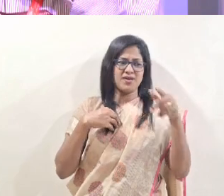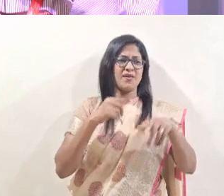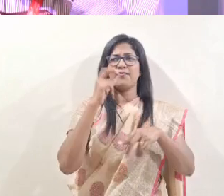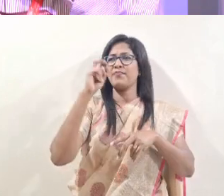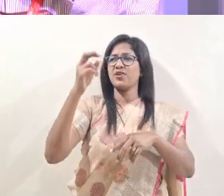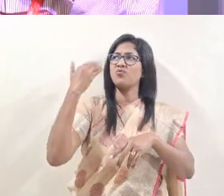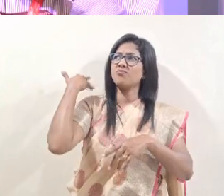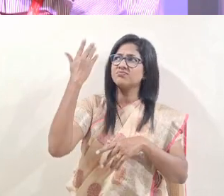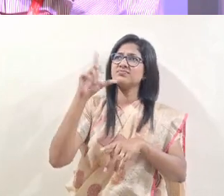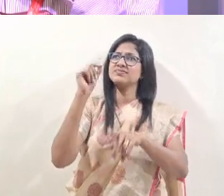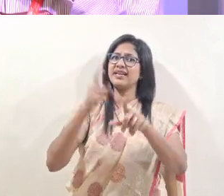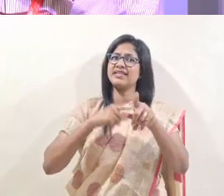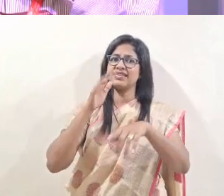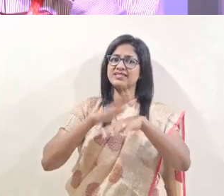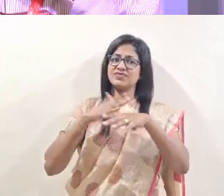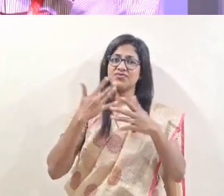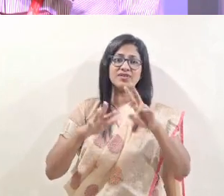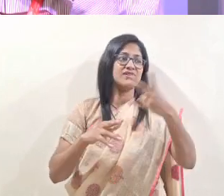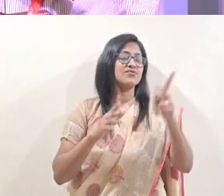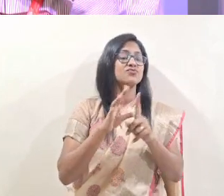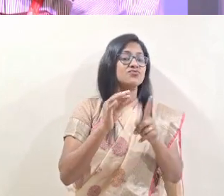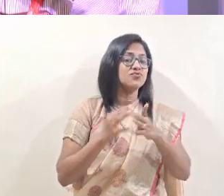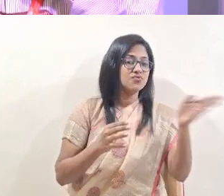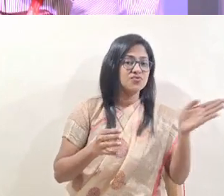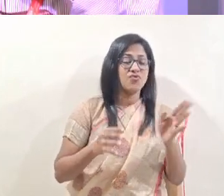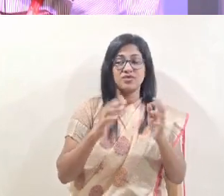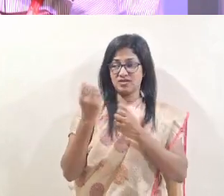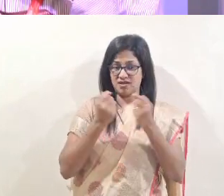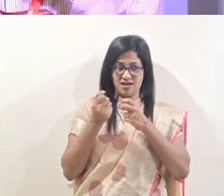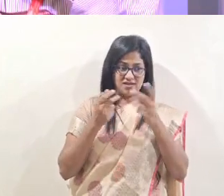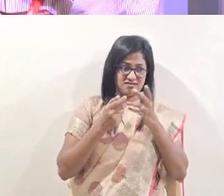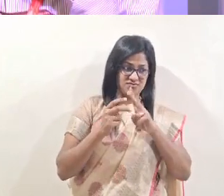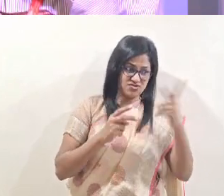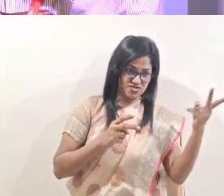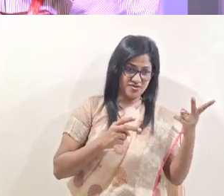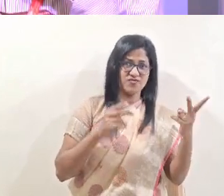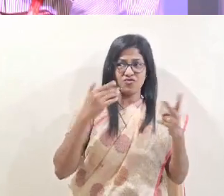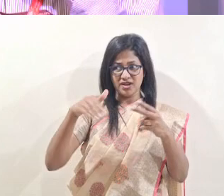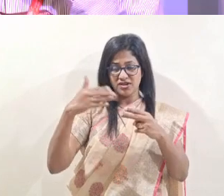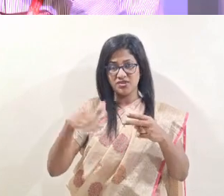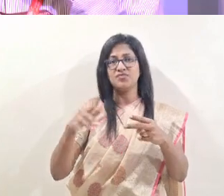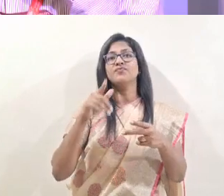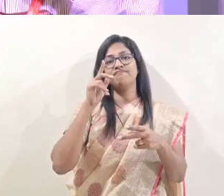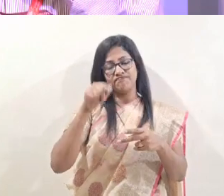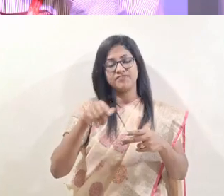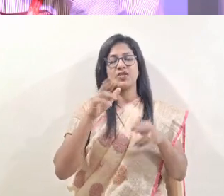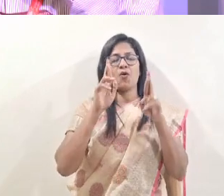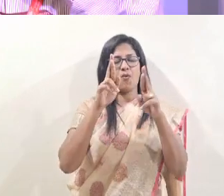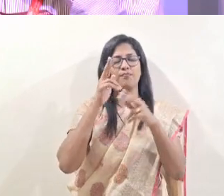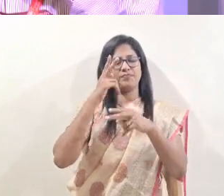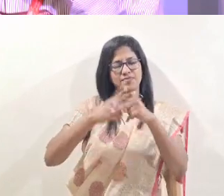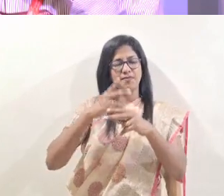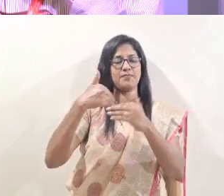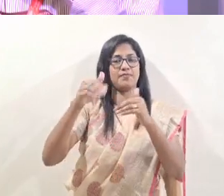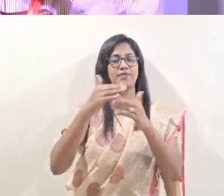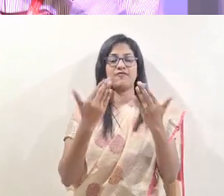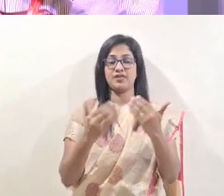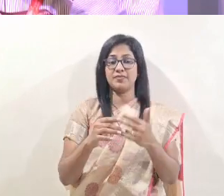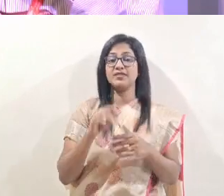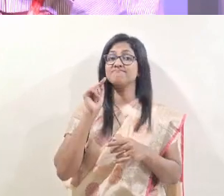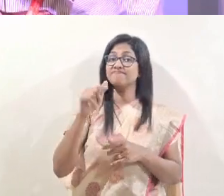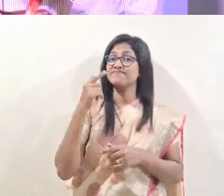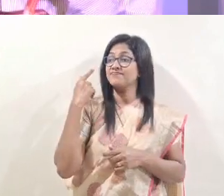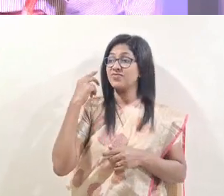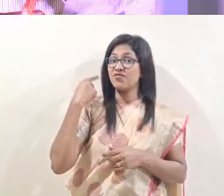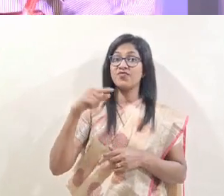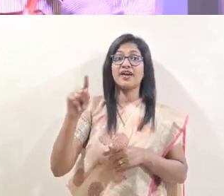metro for past 10 years. Now what do I do? Do I switch to a car or do I continue metro? So I hope that we'll be able to retain them. That's a perpetual